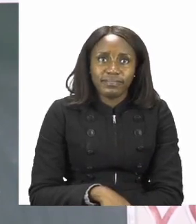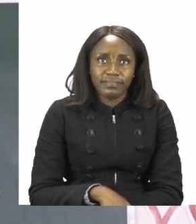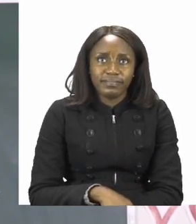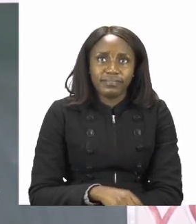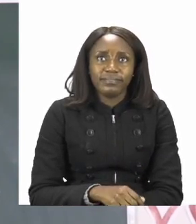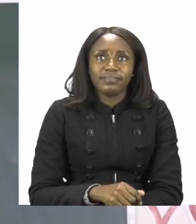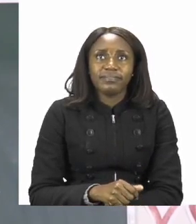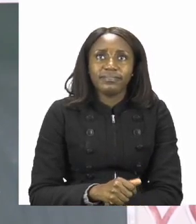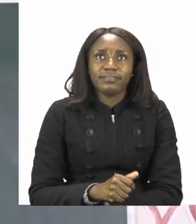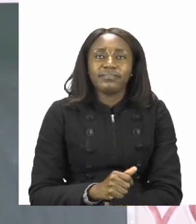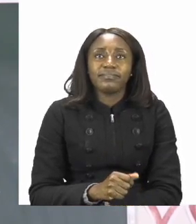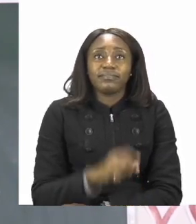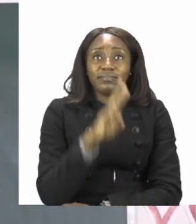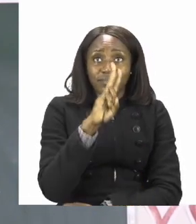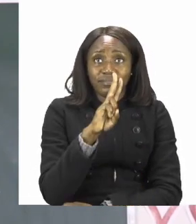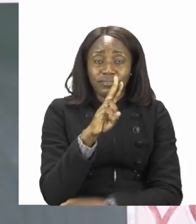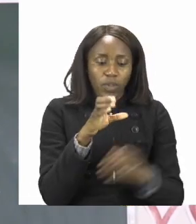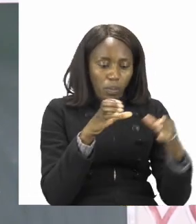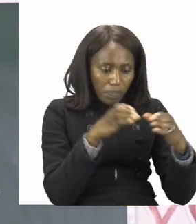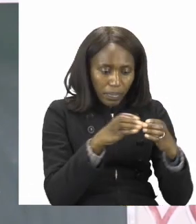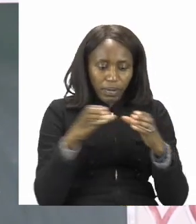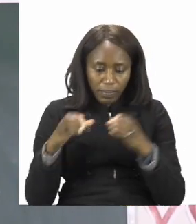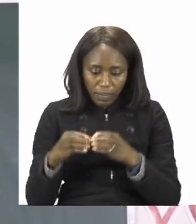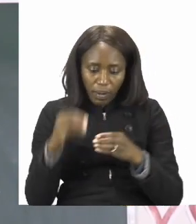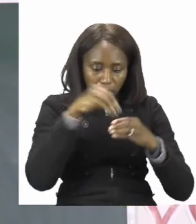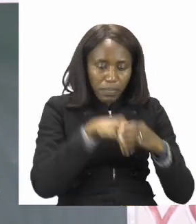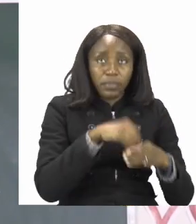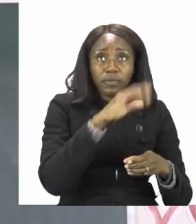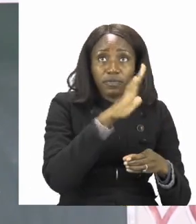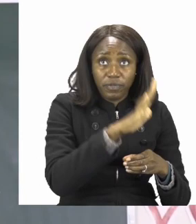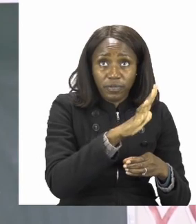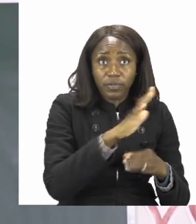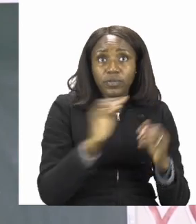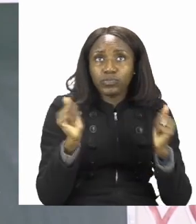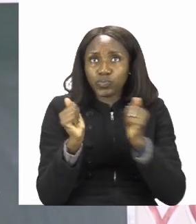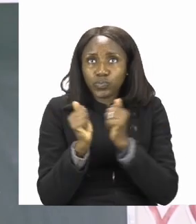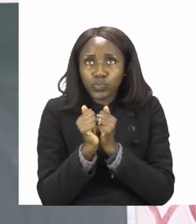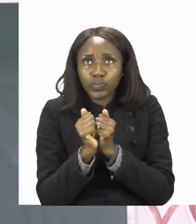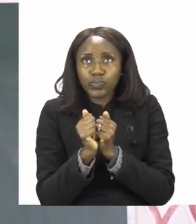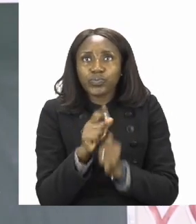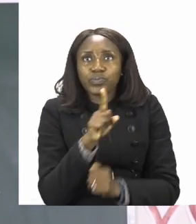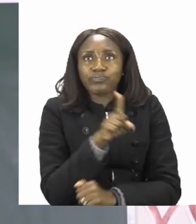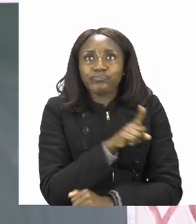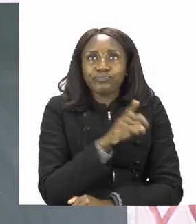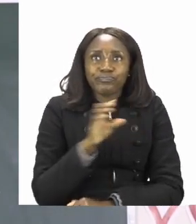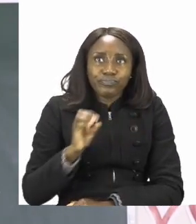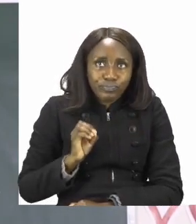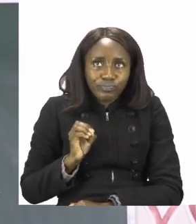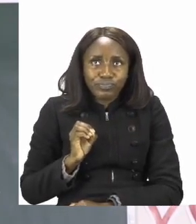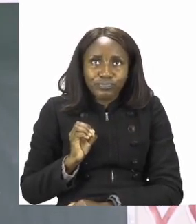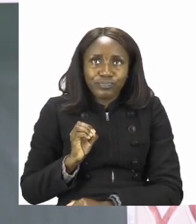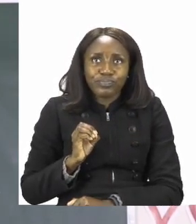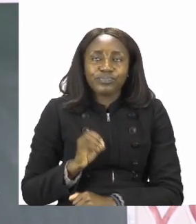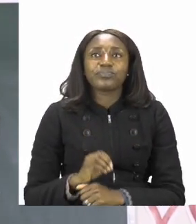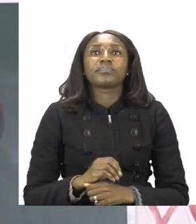means 2 sets that have 5 in each of them will give us